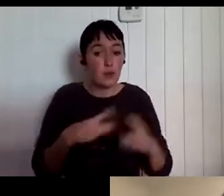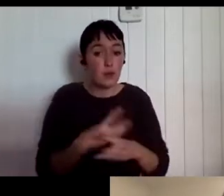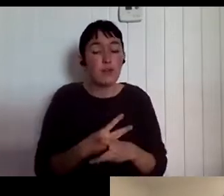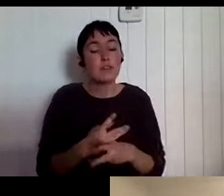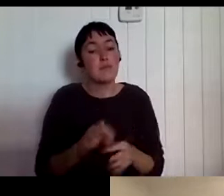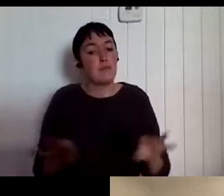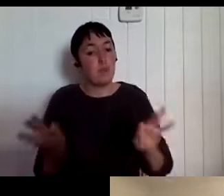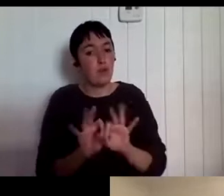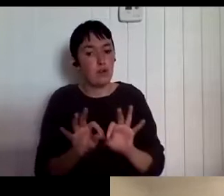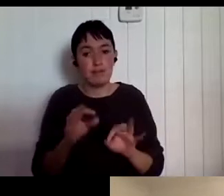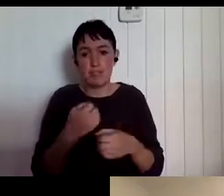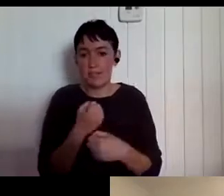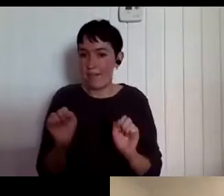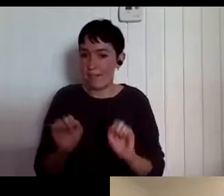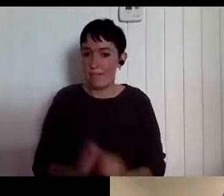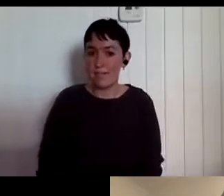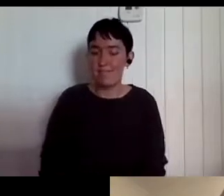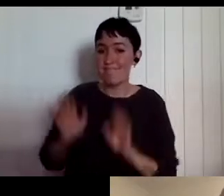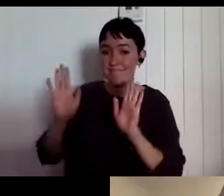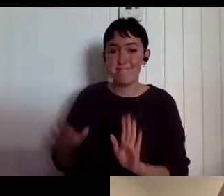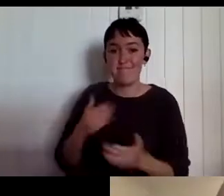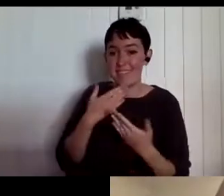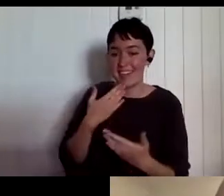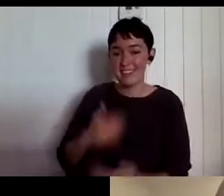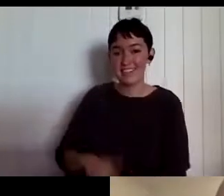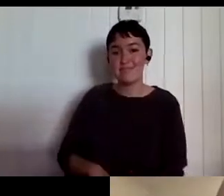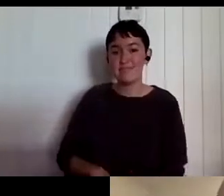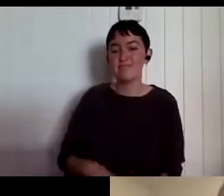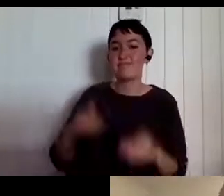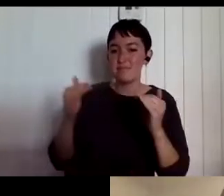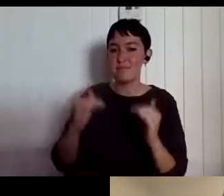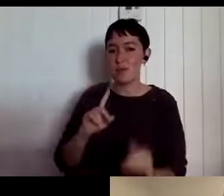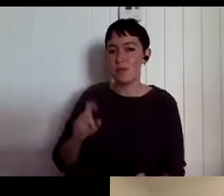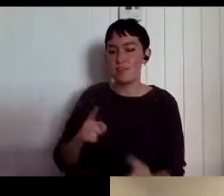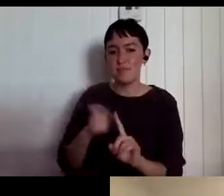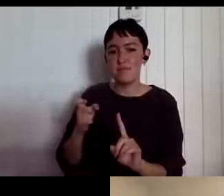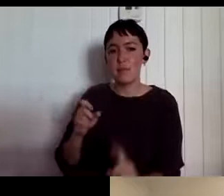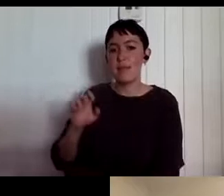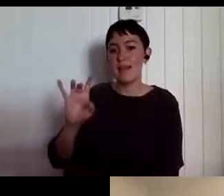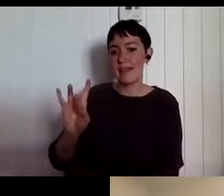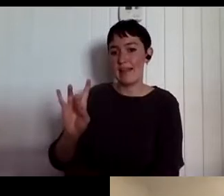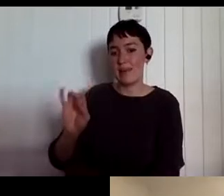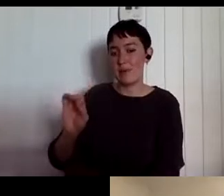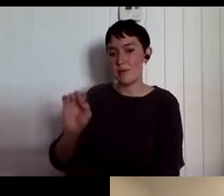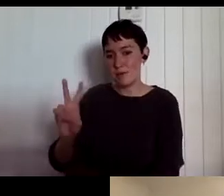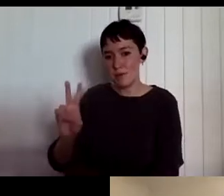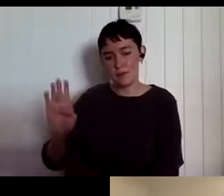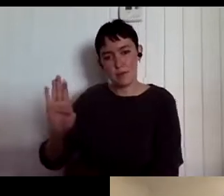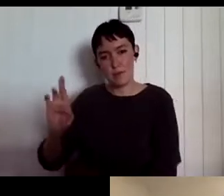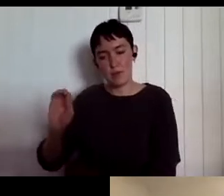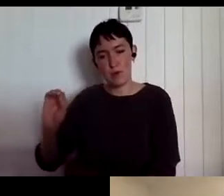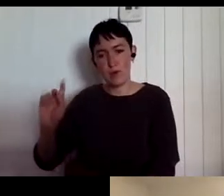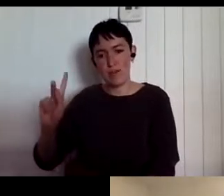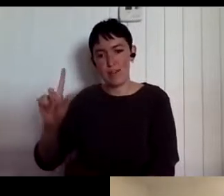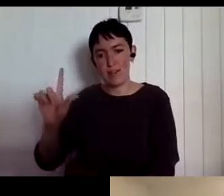user. Awesome. Thanks. All right. We got another question from 802 in Brooklyn. I'm going to